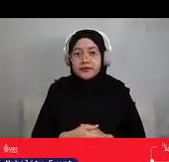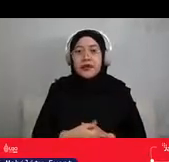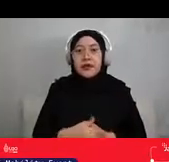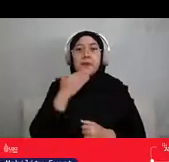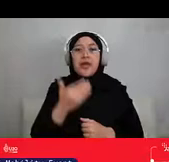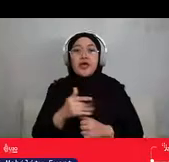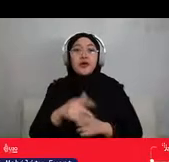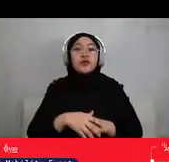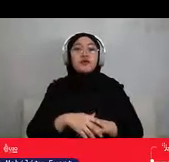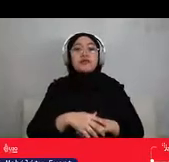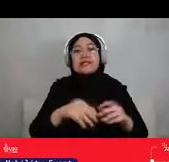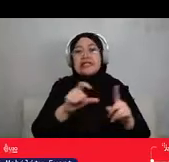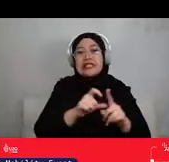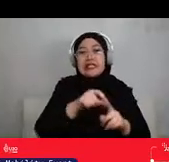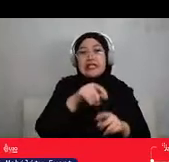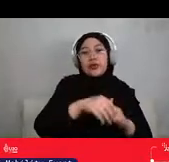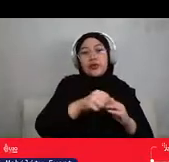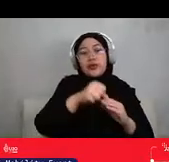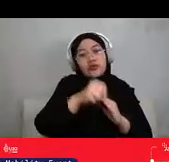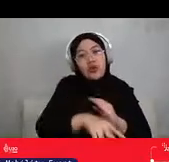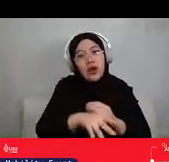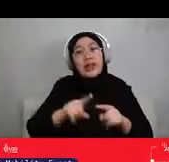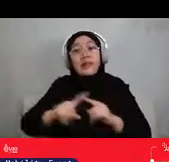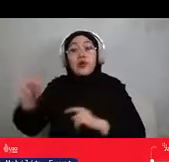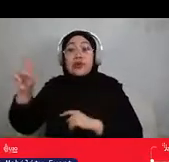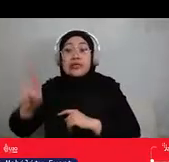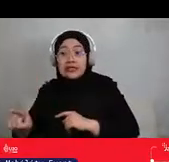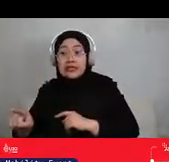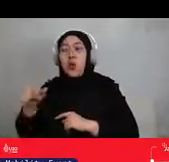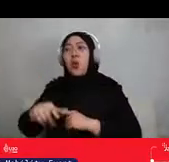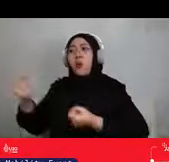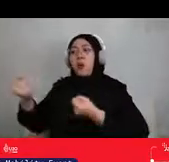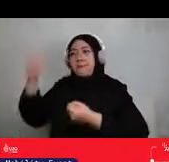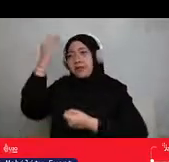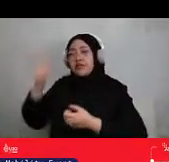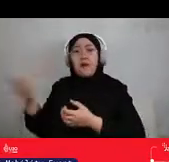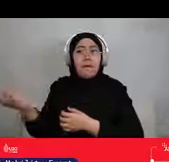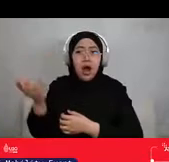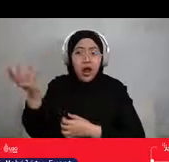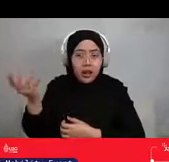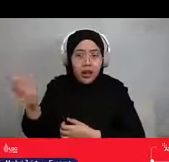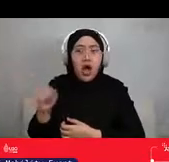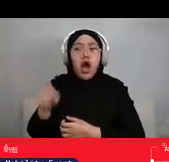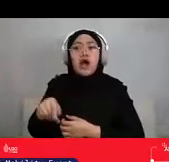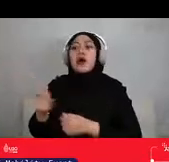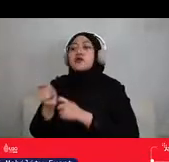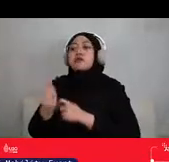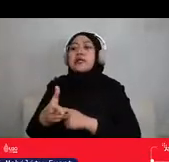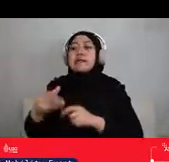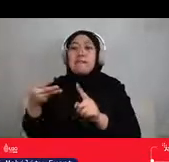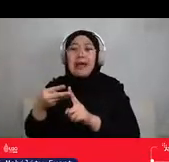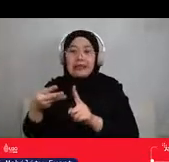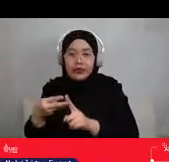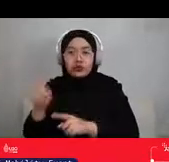of the bus itself is more than the diesel bus. Then there is an additional component for the battery, and then there is an additional component for the